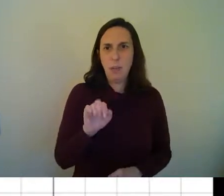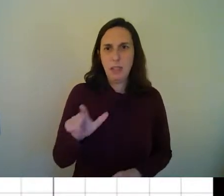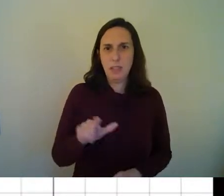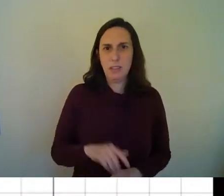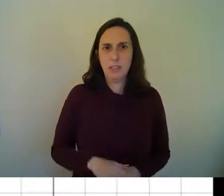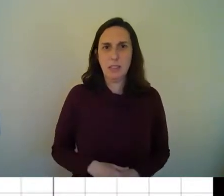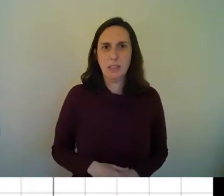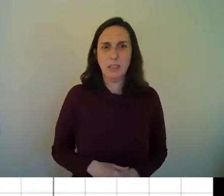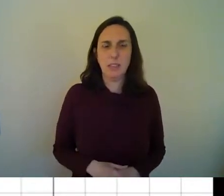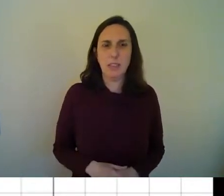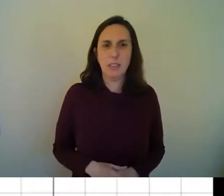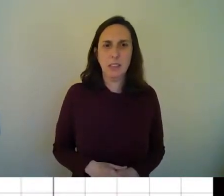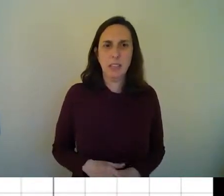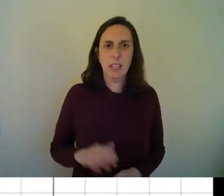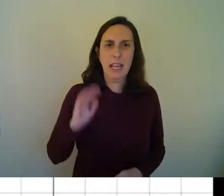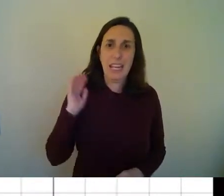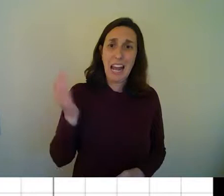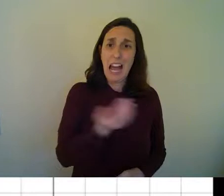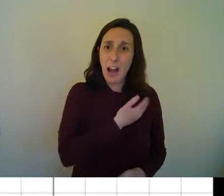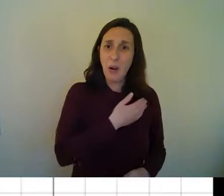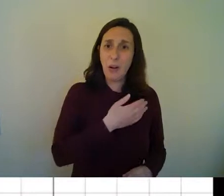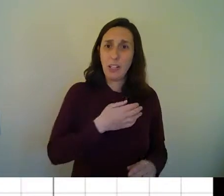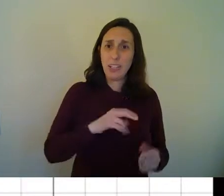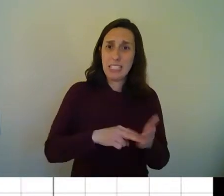And our definition, the thing that we're doing